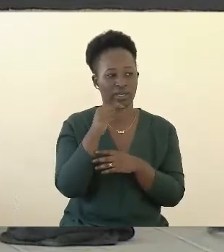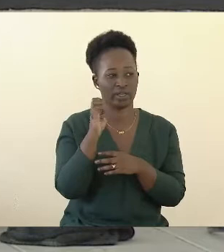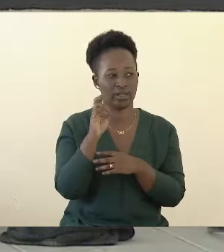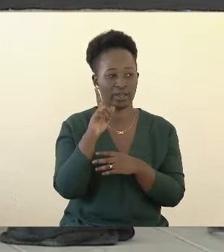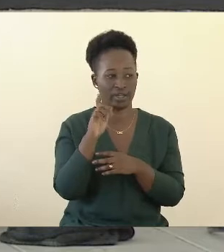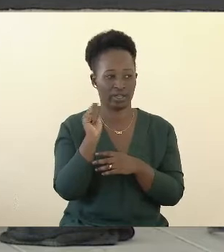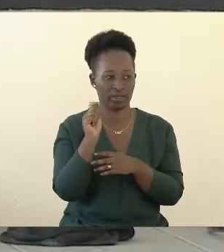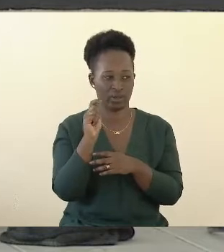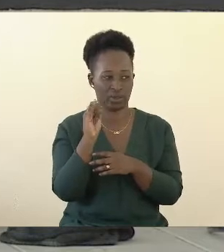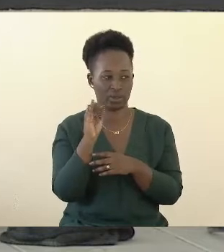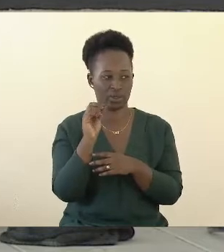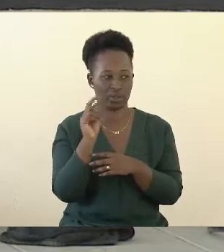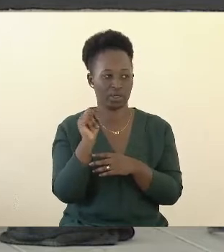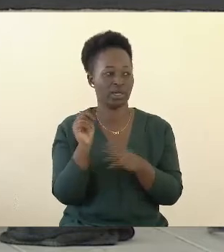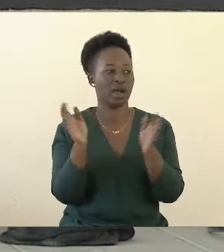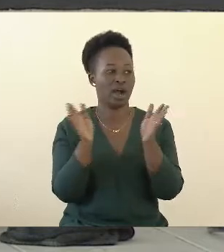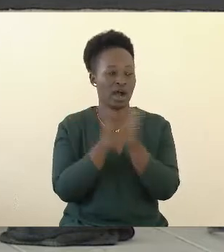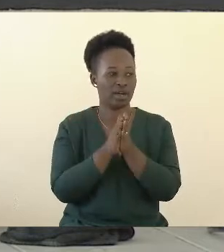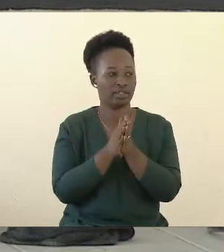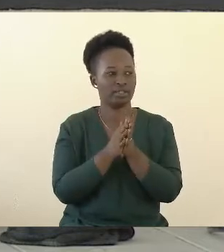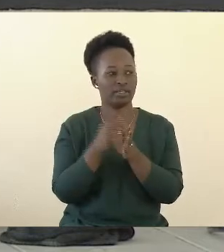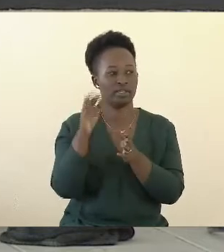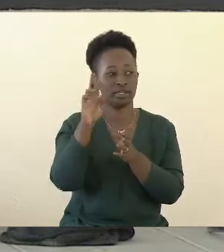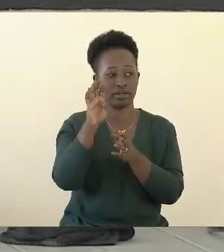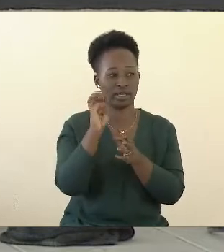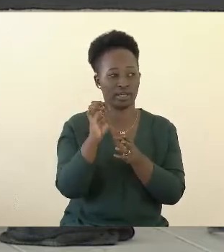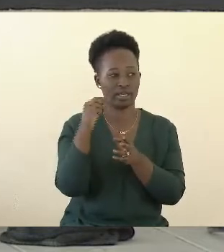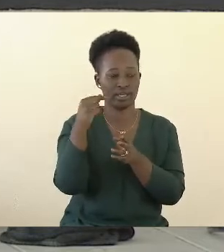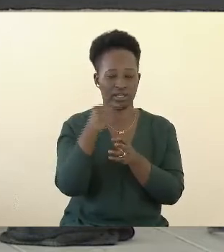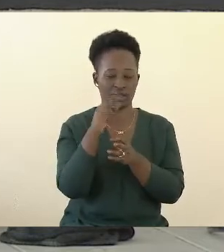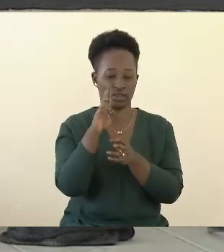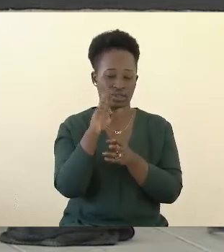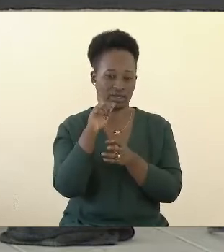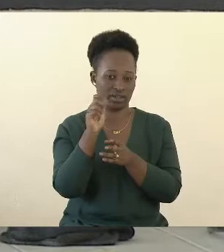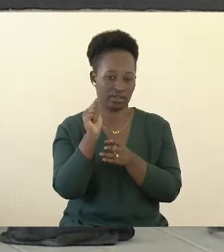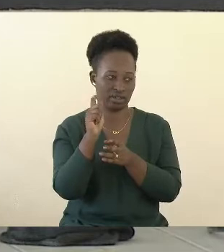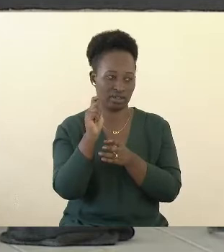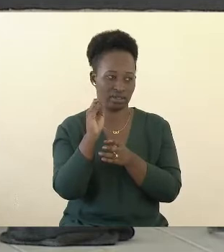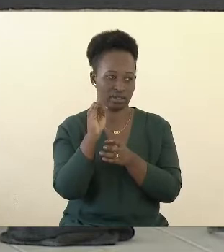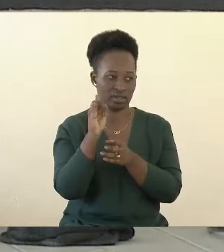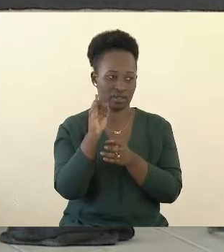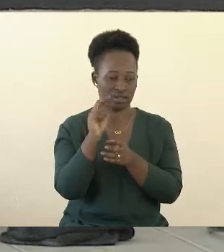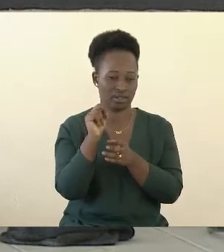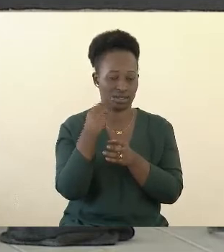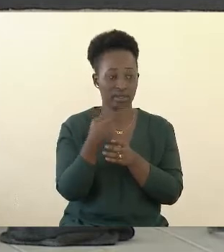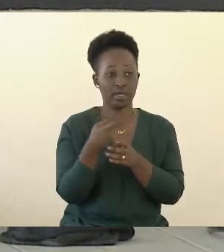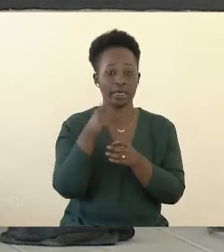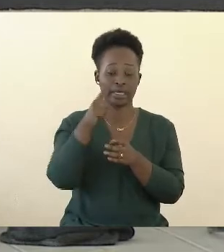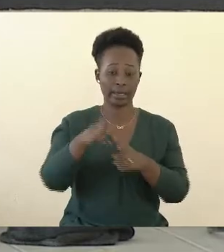to be balanced. If I talk about balancing, it means that the body temperature must be not